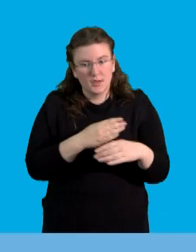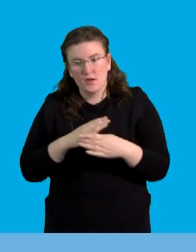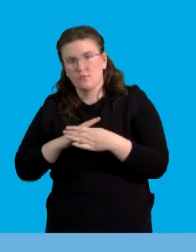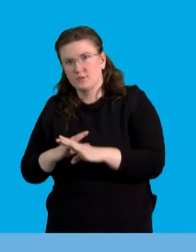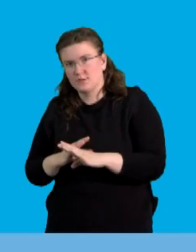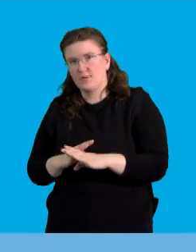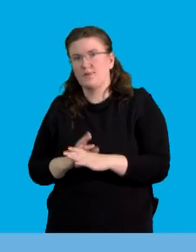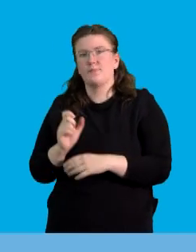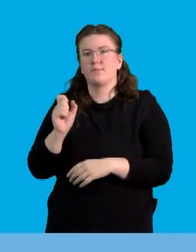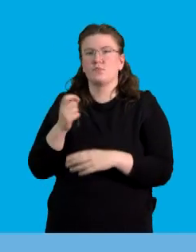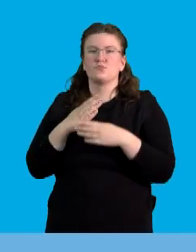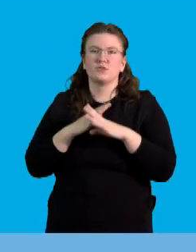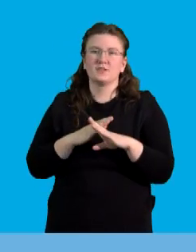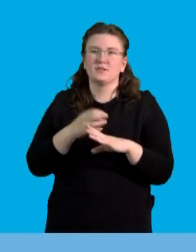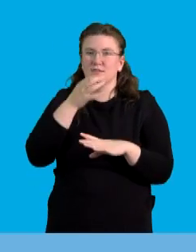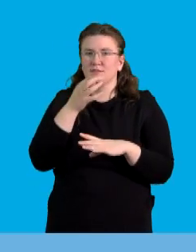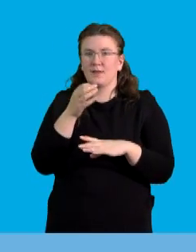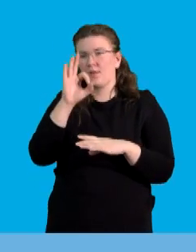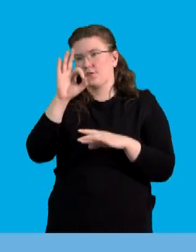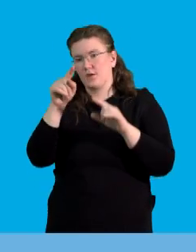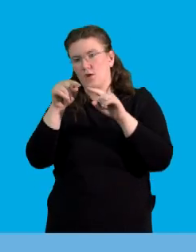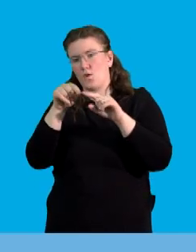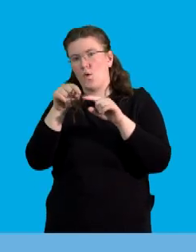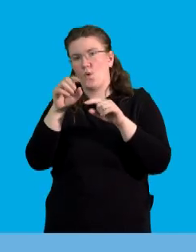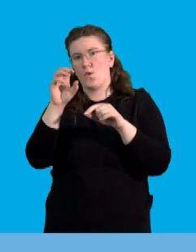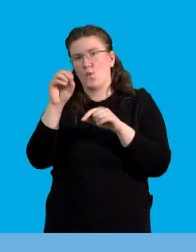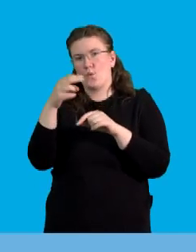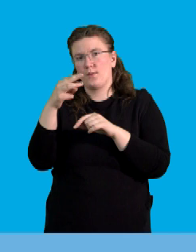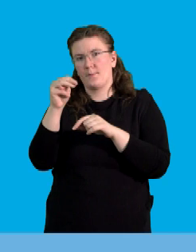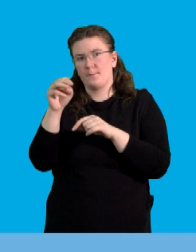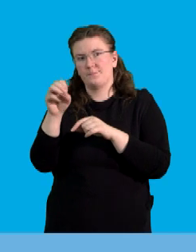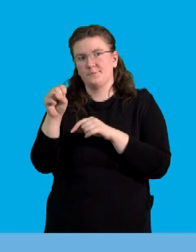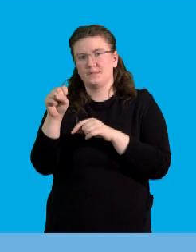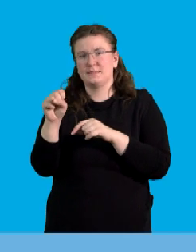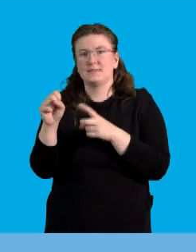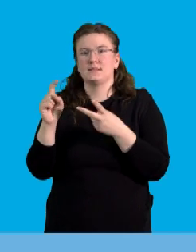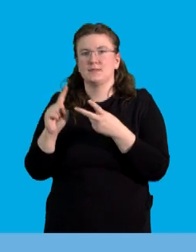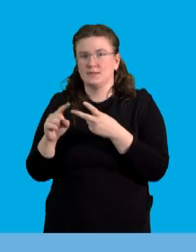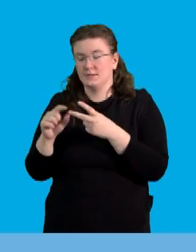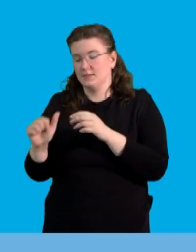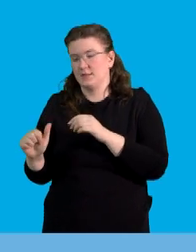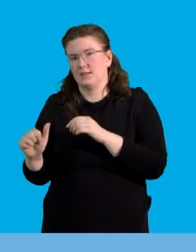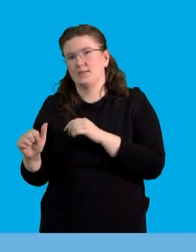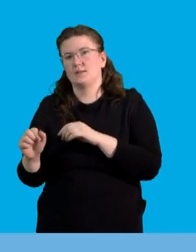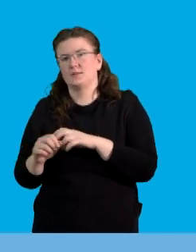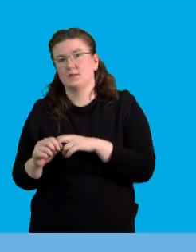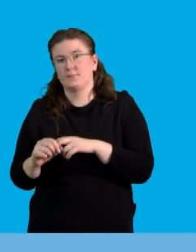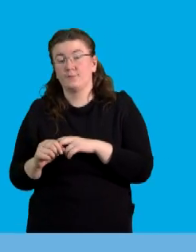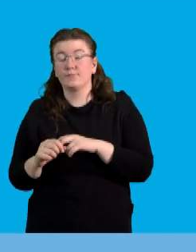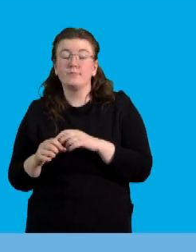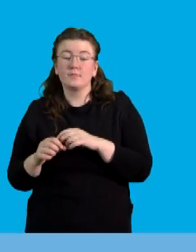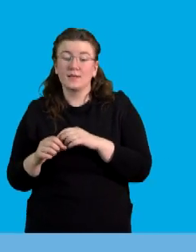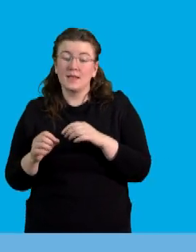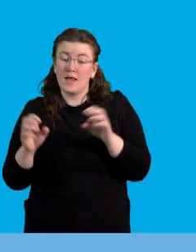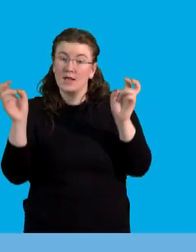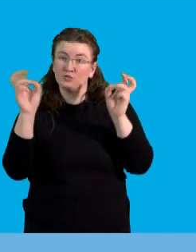And this resistance, let's say it's 3 ohms, and this resistance is 6 ohms. So the current will